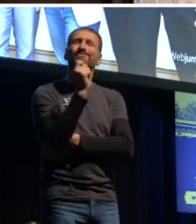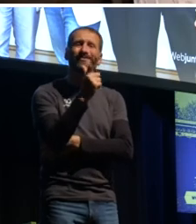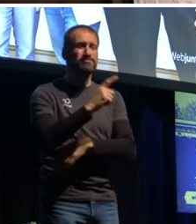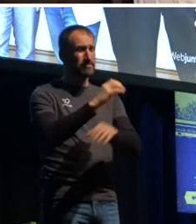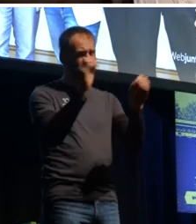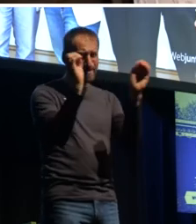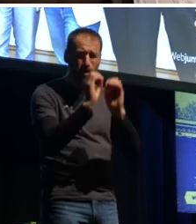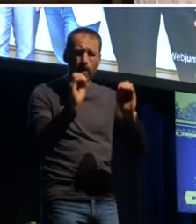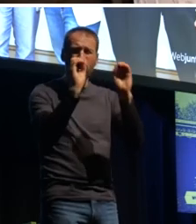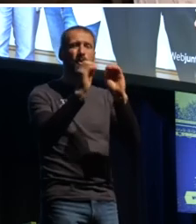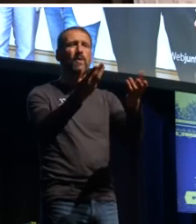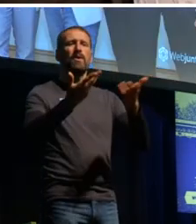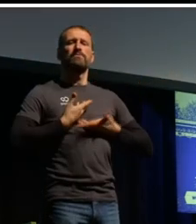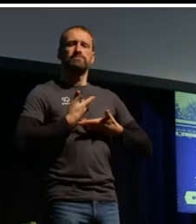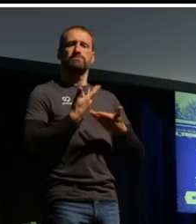opportunity.